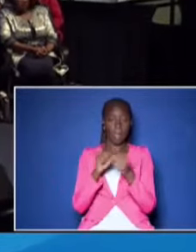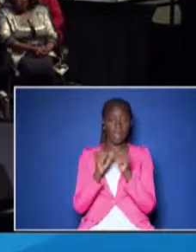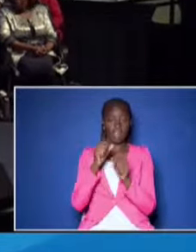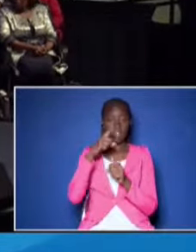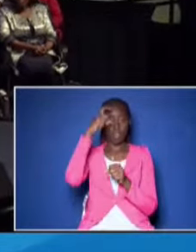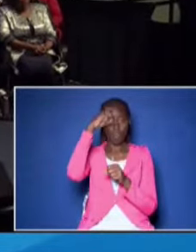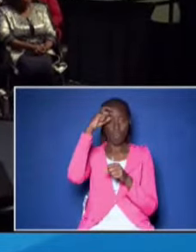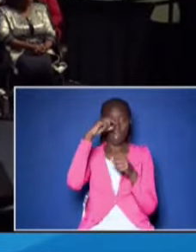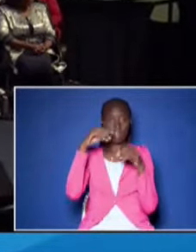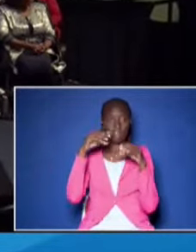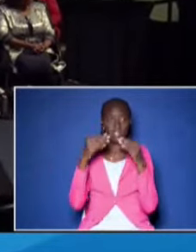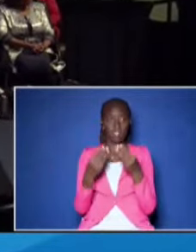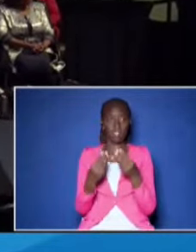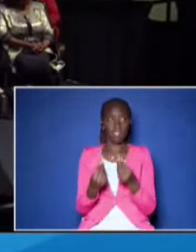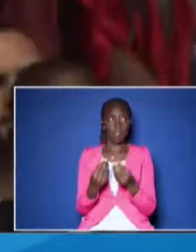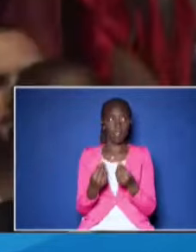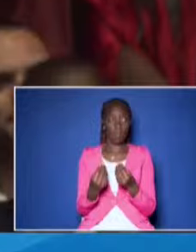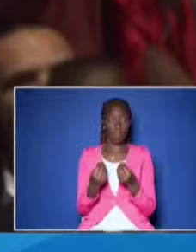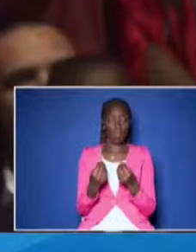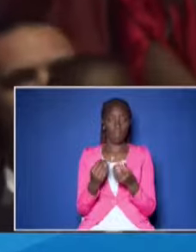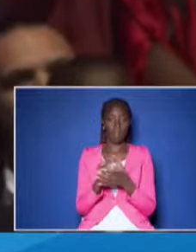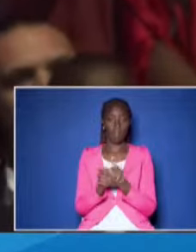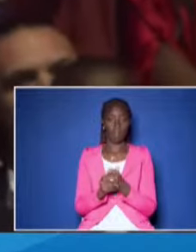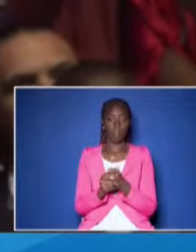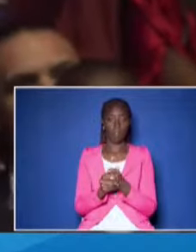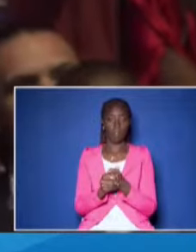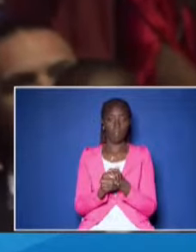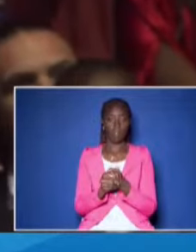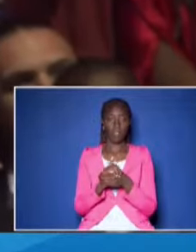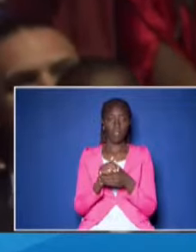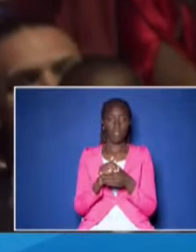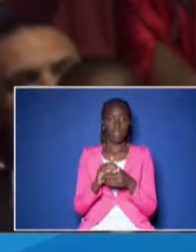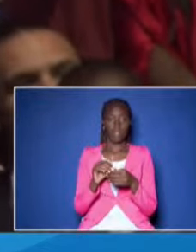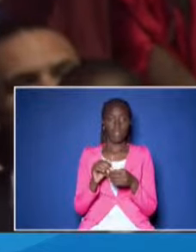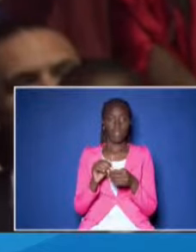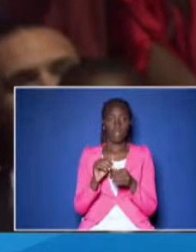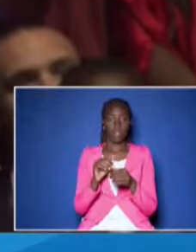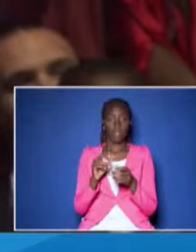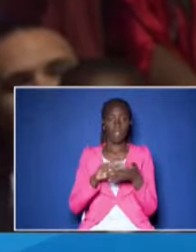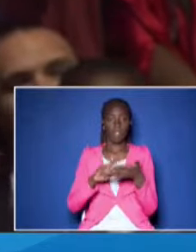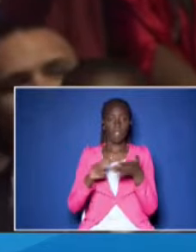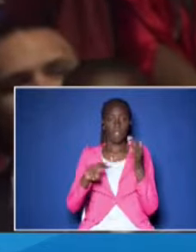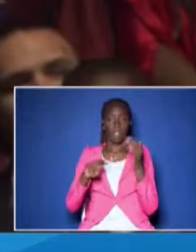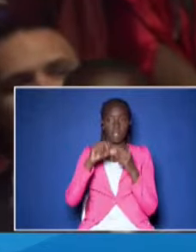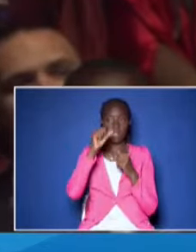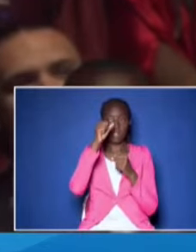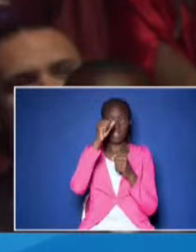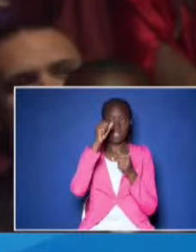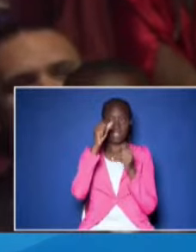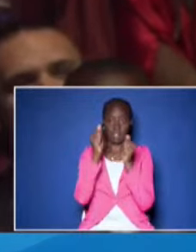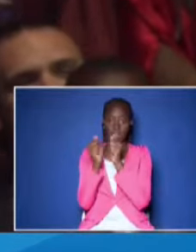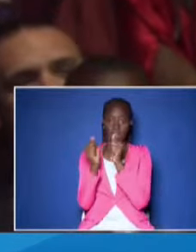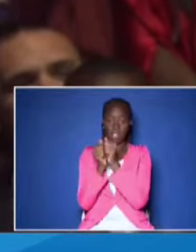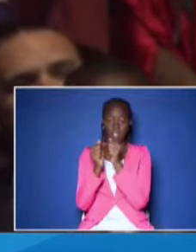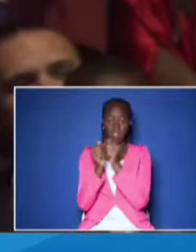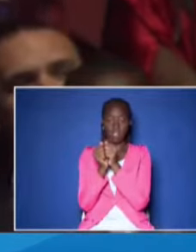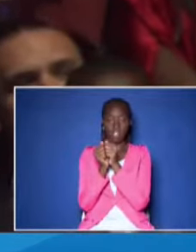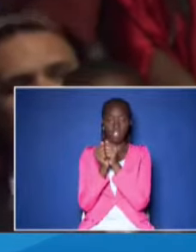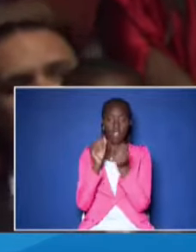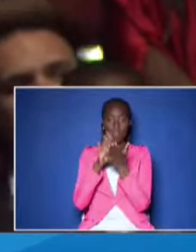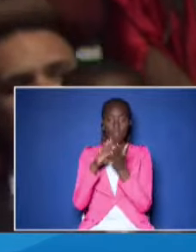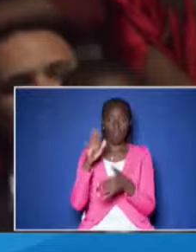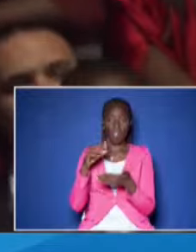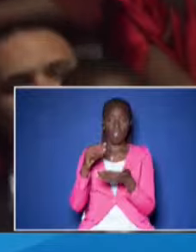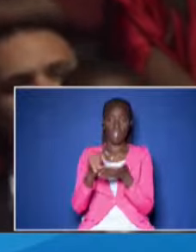the simple now verse 10 verse 10 please more to be desired are they than